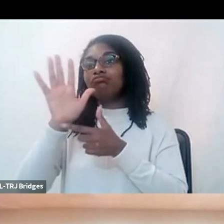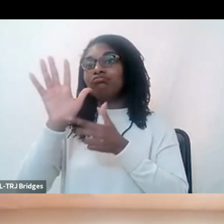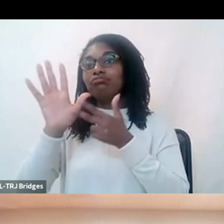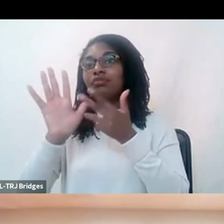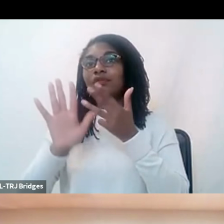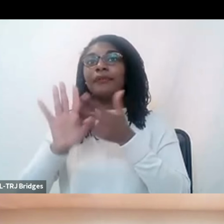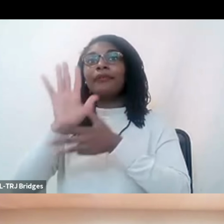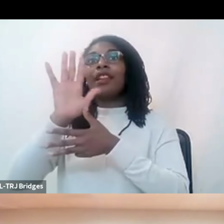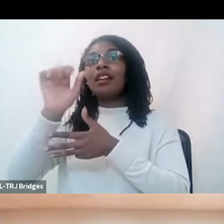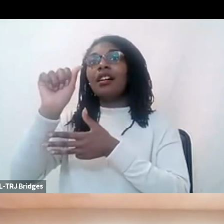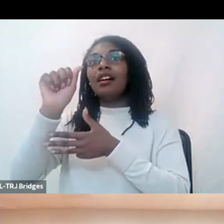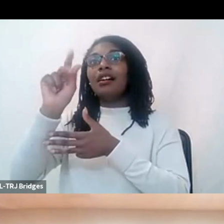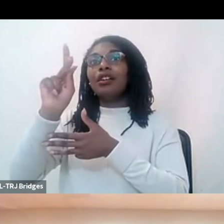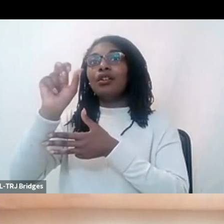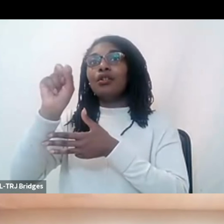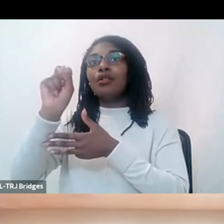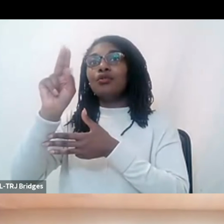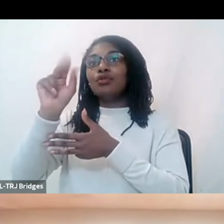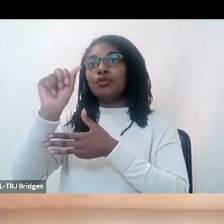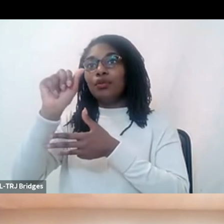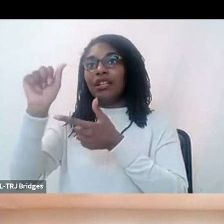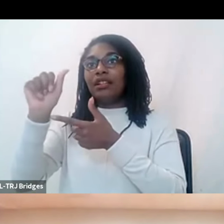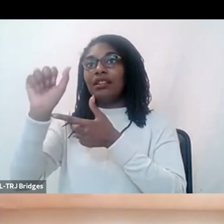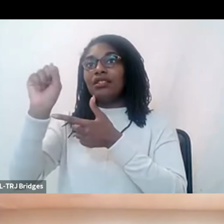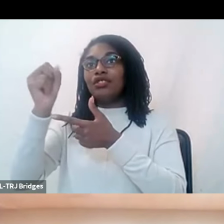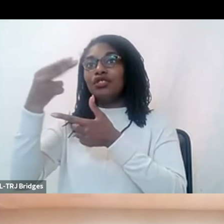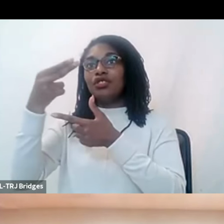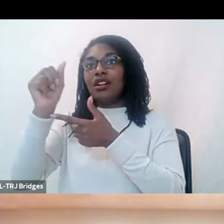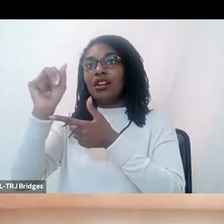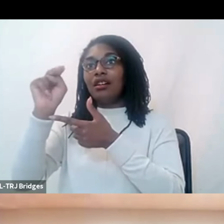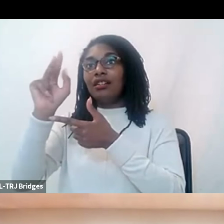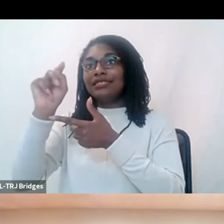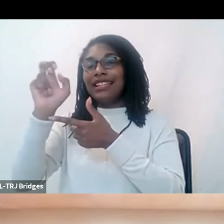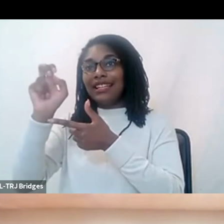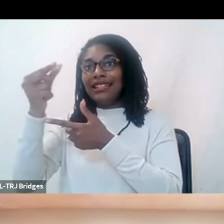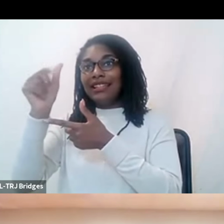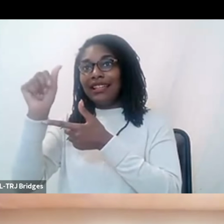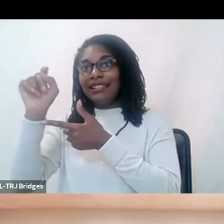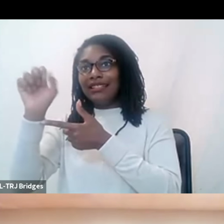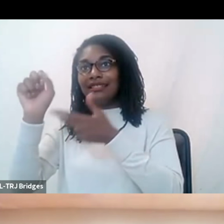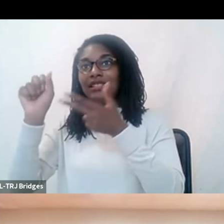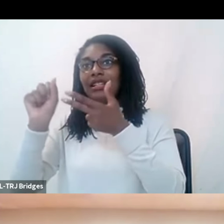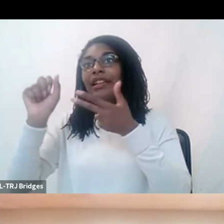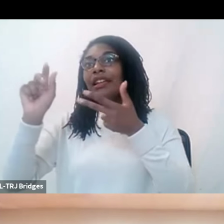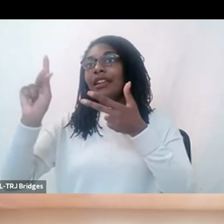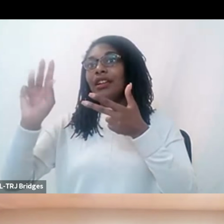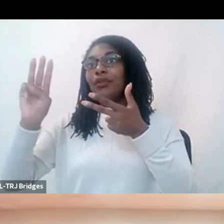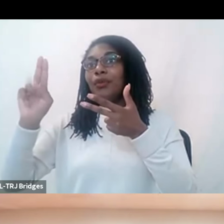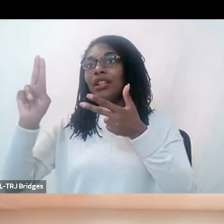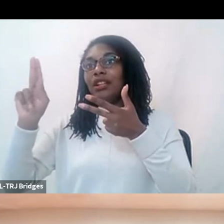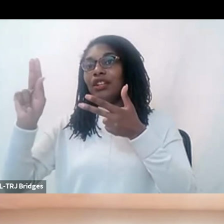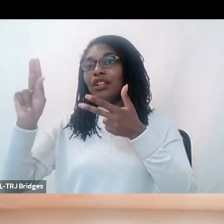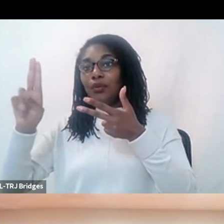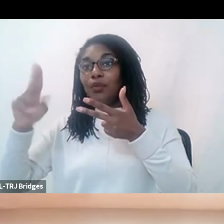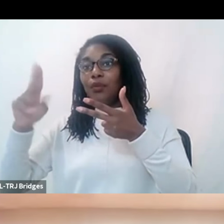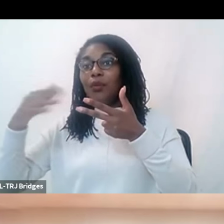Shante, Gates, Diallo Sumbri, Kwiku Sumbri, for all participating. And again, one more big thank